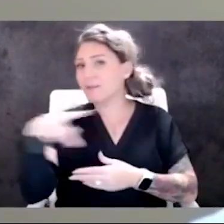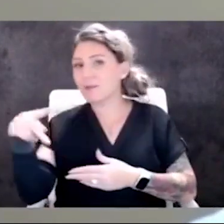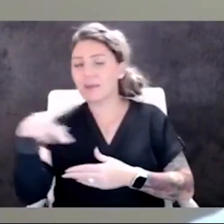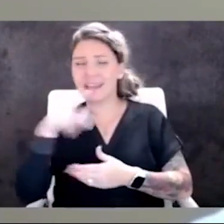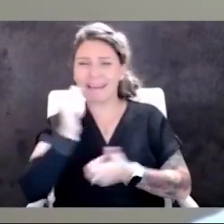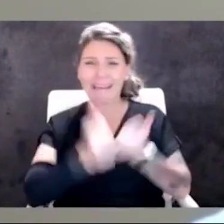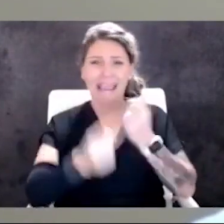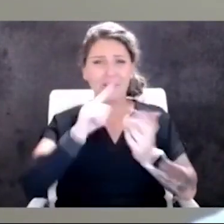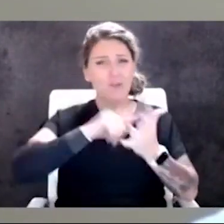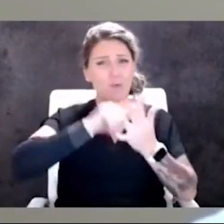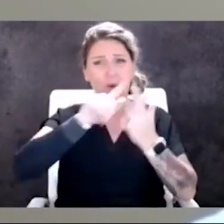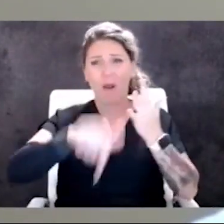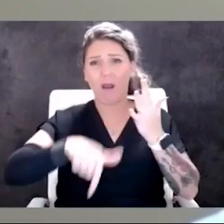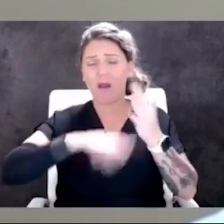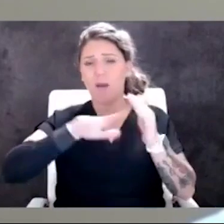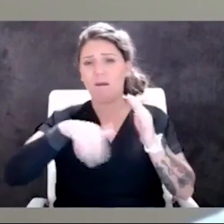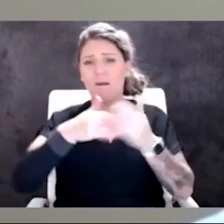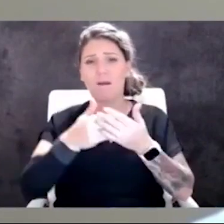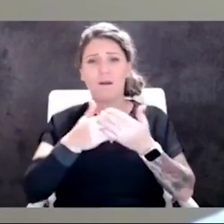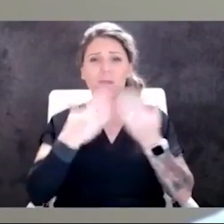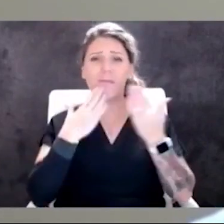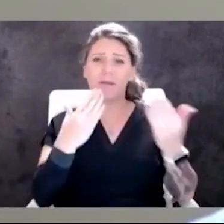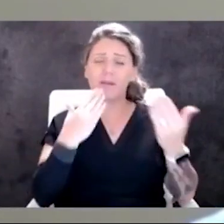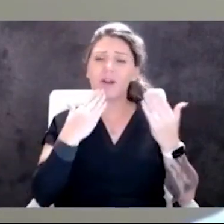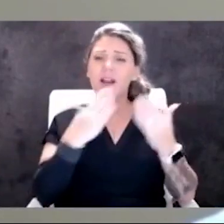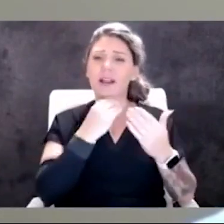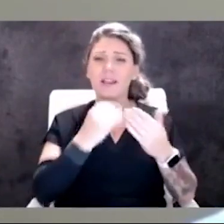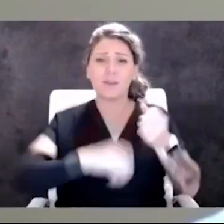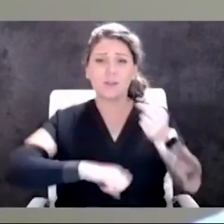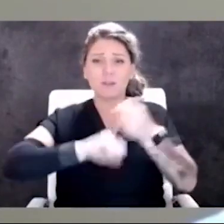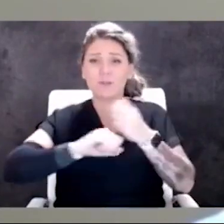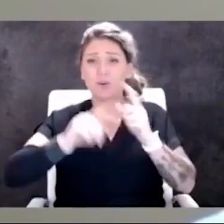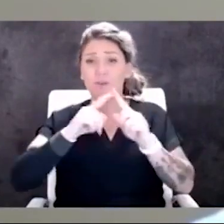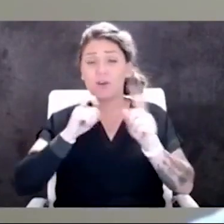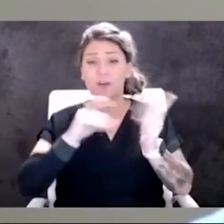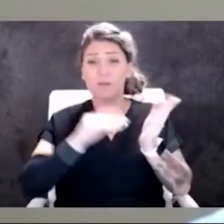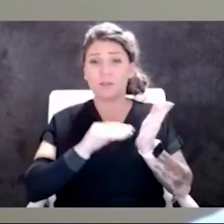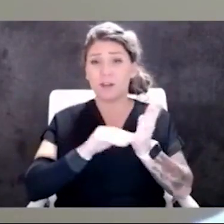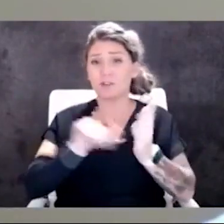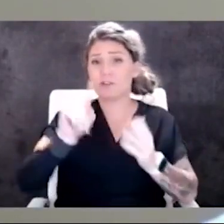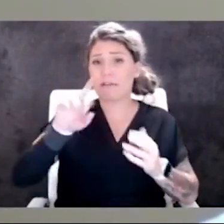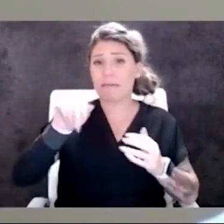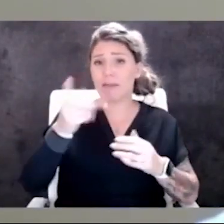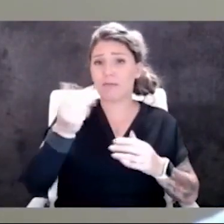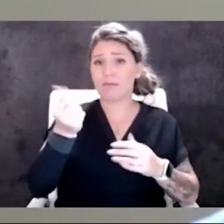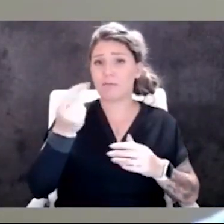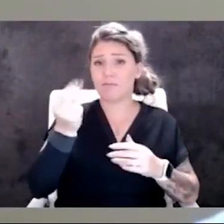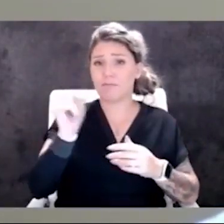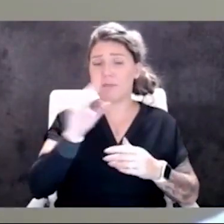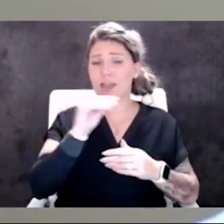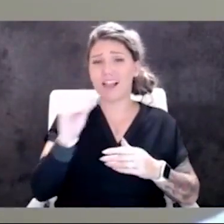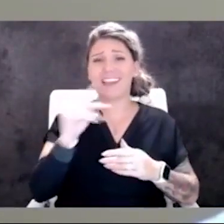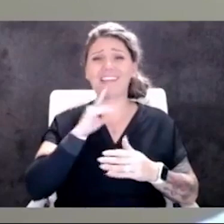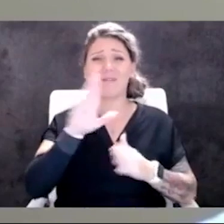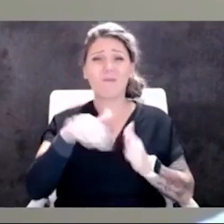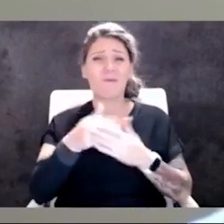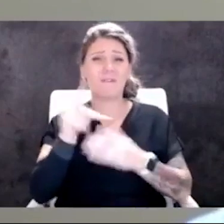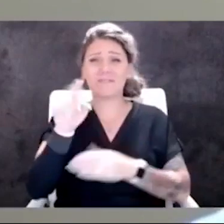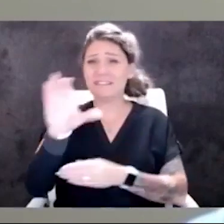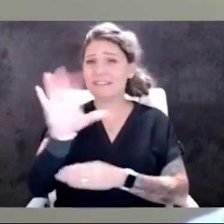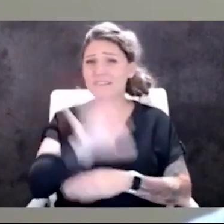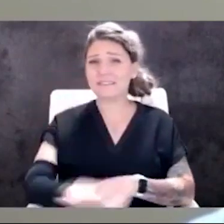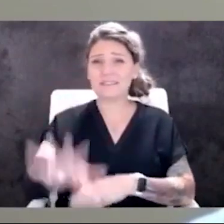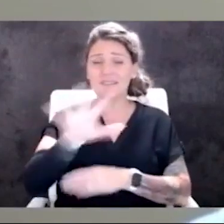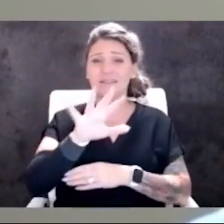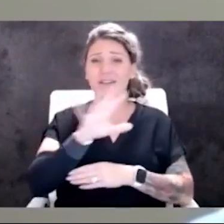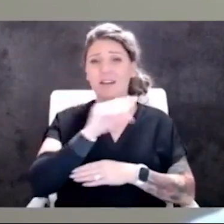has been grateful. But then to have this support from Dr. Latham and the intensivists in Kansas City and it's not